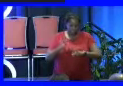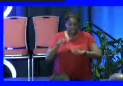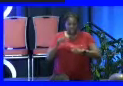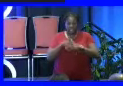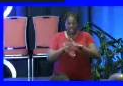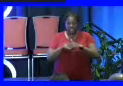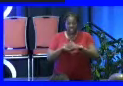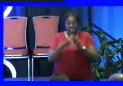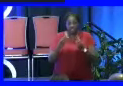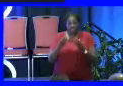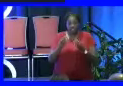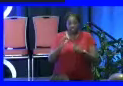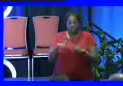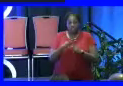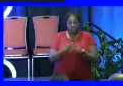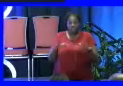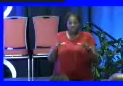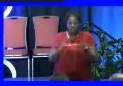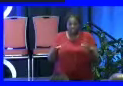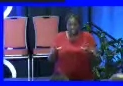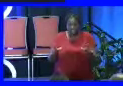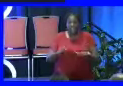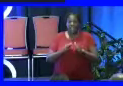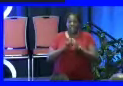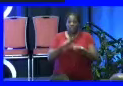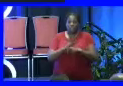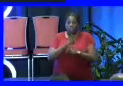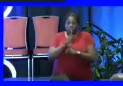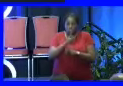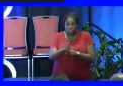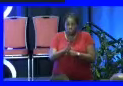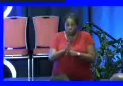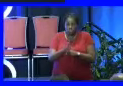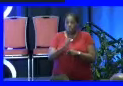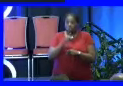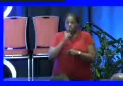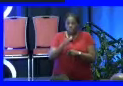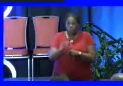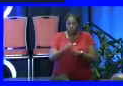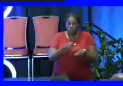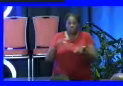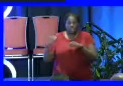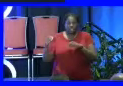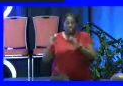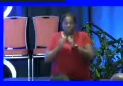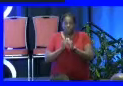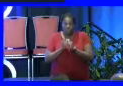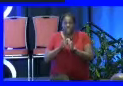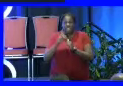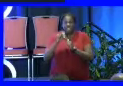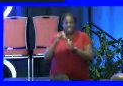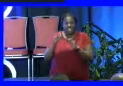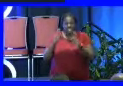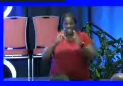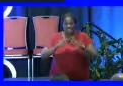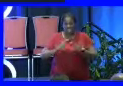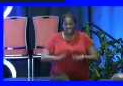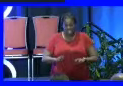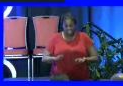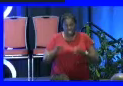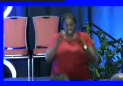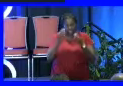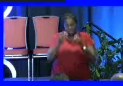data, what type of licensure level, how do we ensure that we don't just come out of it with data analytics information, but also with really